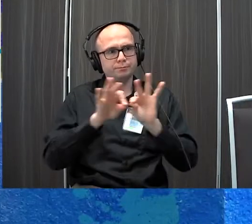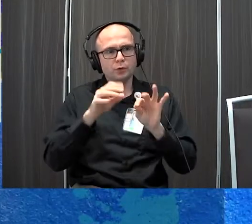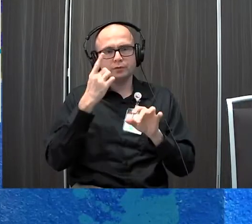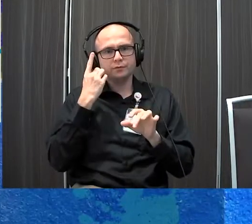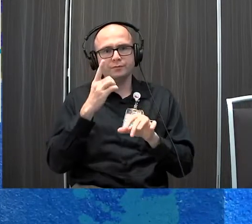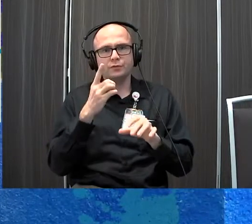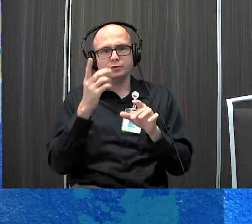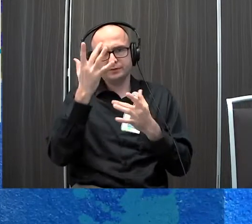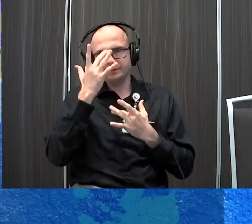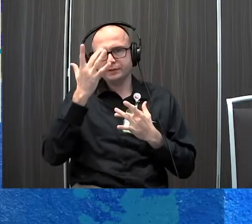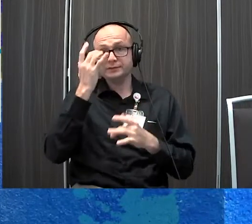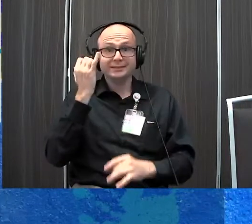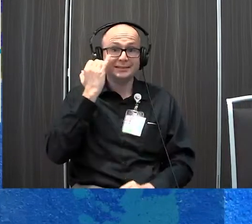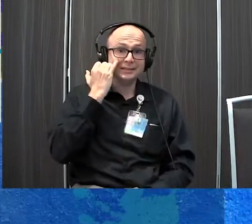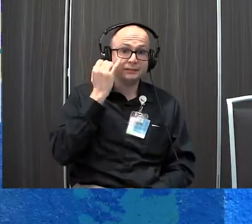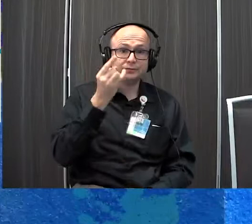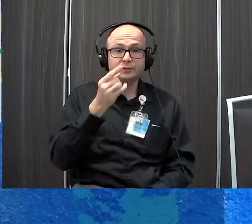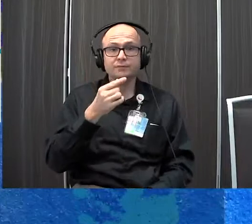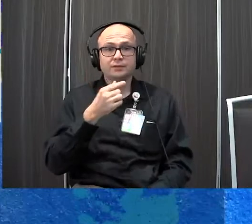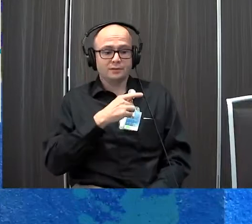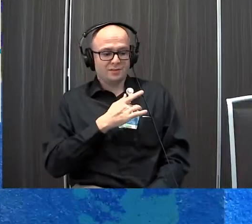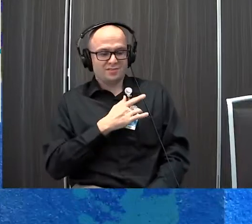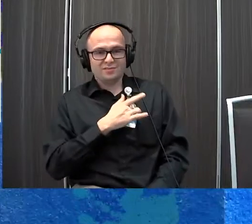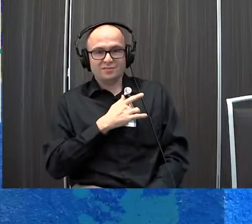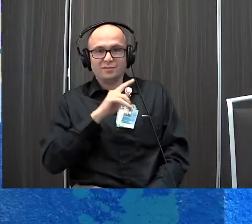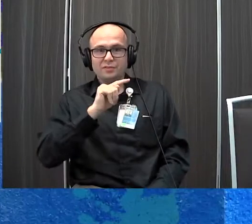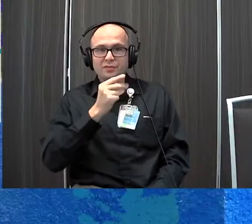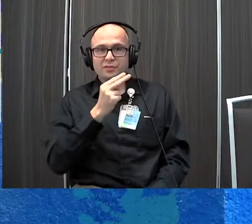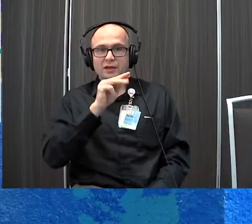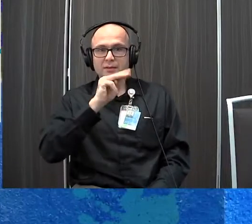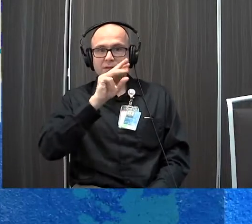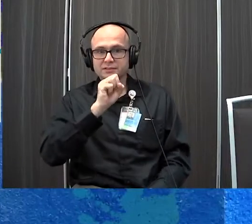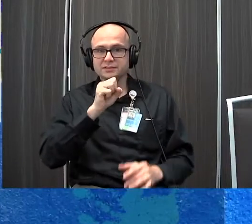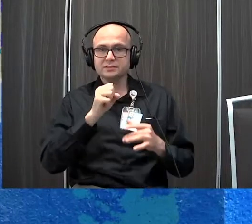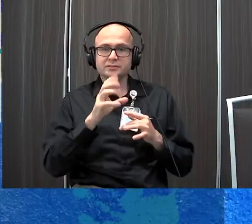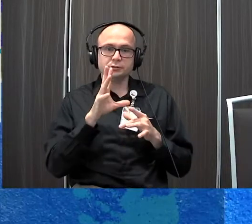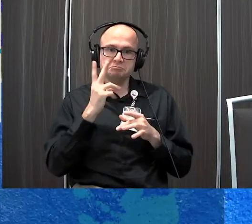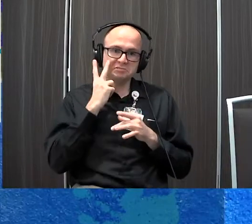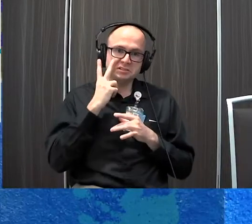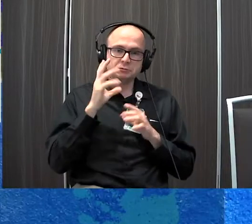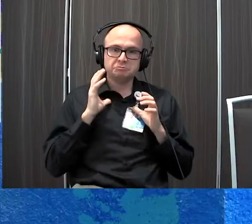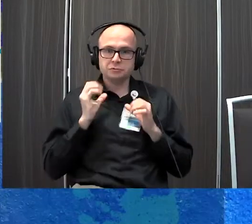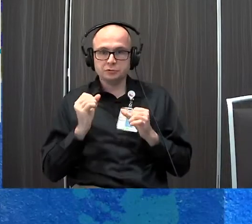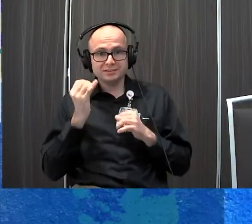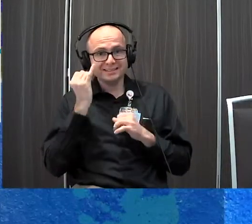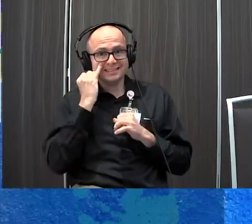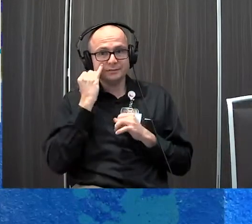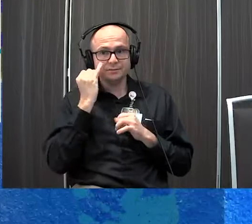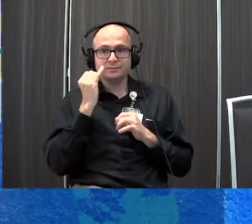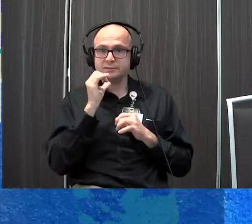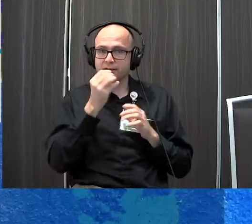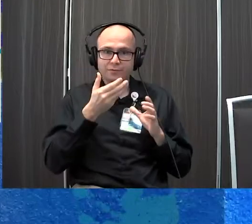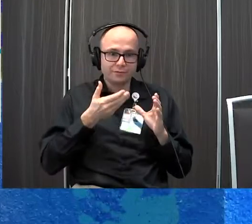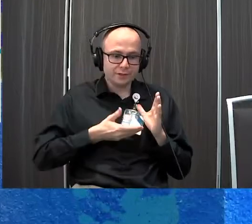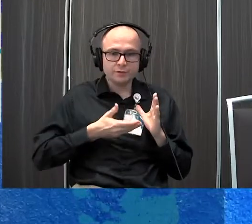to vaccines. So if you don't have a thymus, as sometimes occurs in CHARGE syndrome, if there's a defect, if it's absent